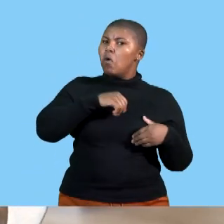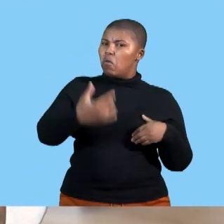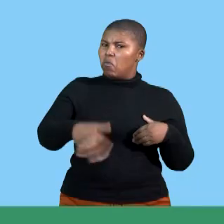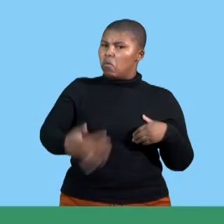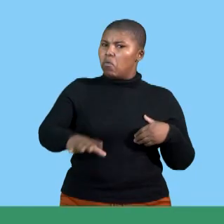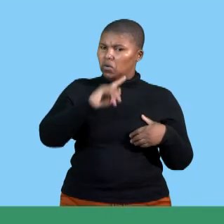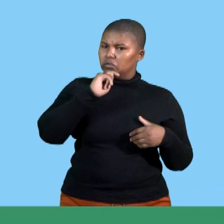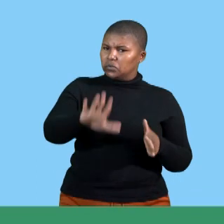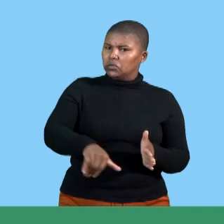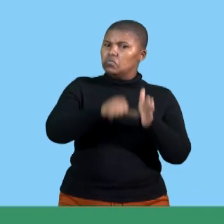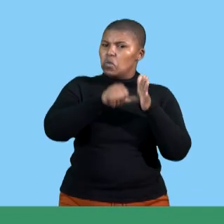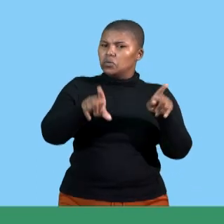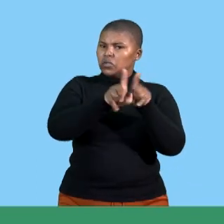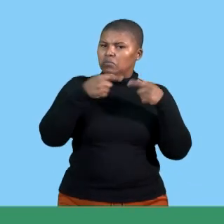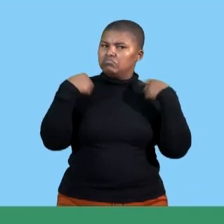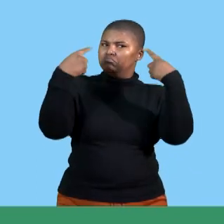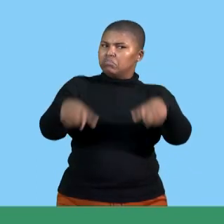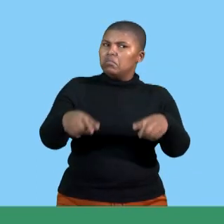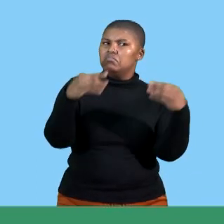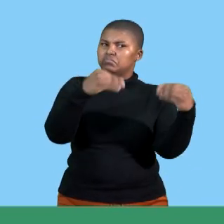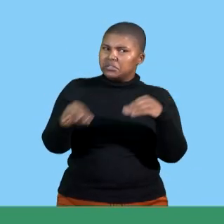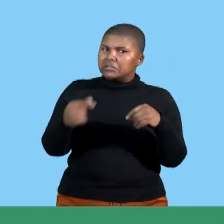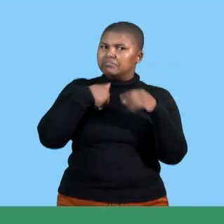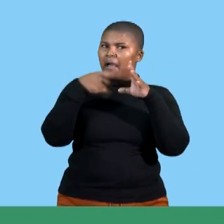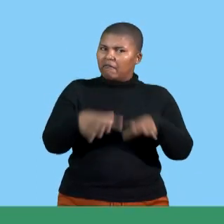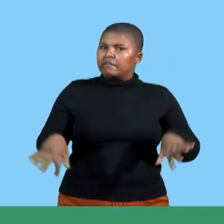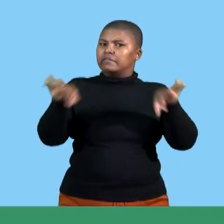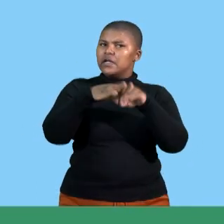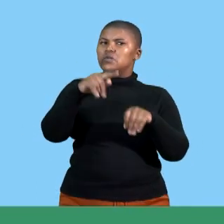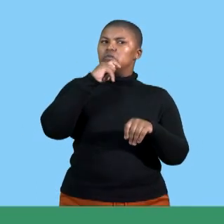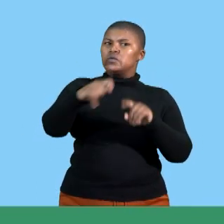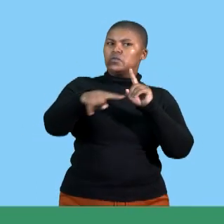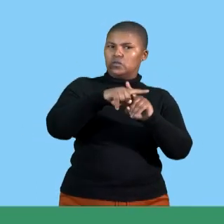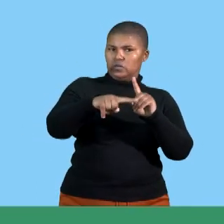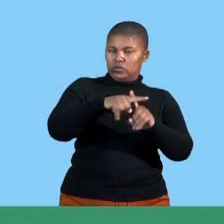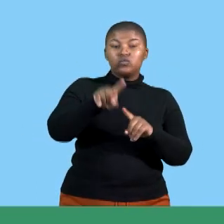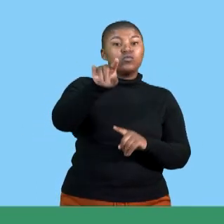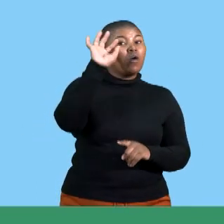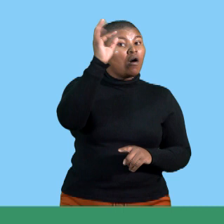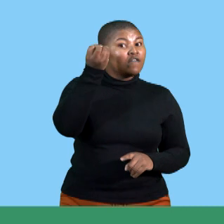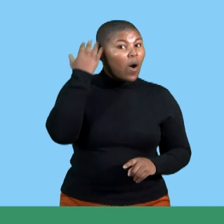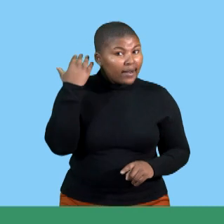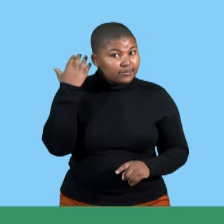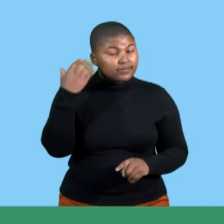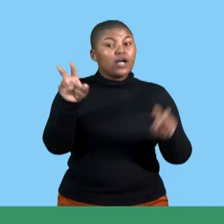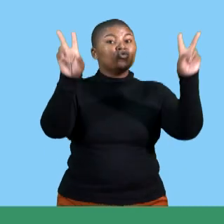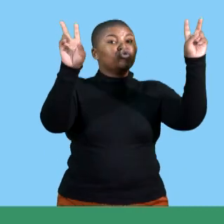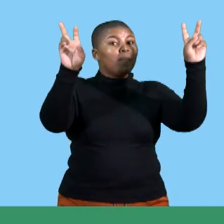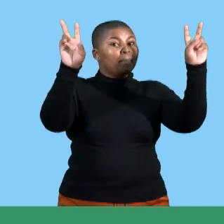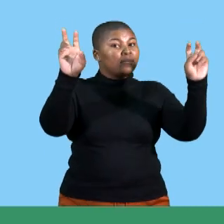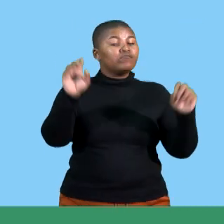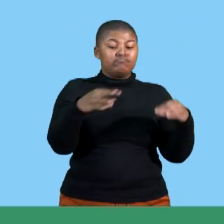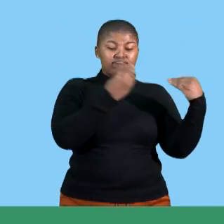this session that we are having. We are brainstorming. Don't forget the topic, or the heading is what? How, or ways in which